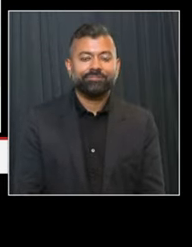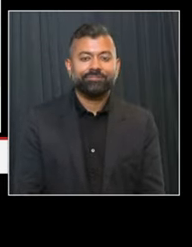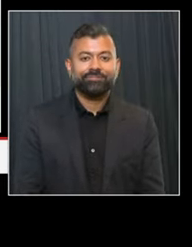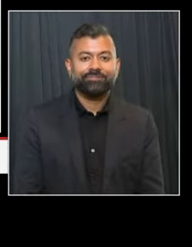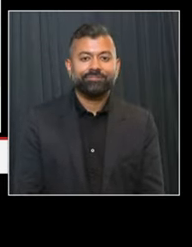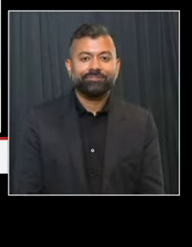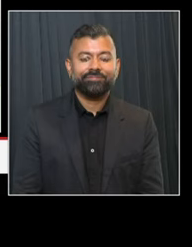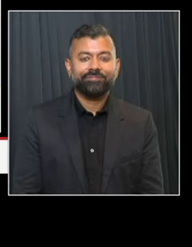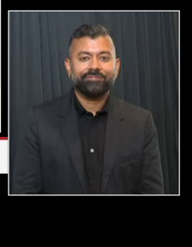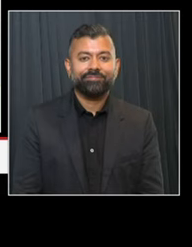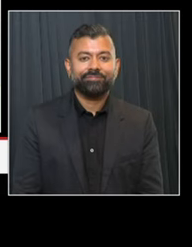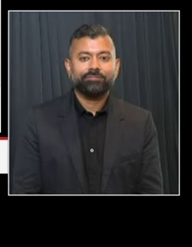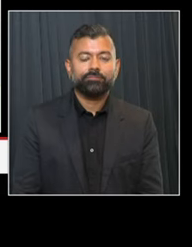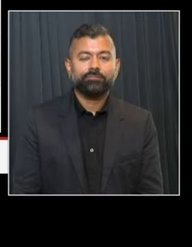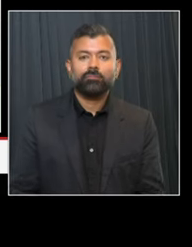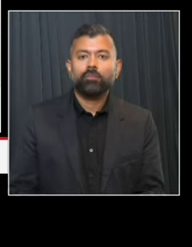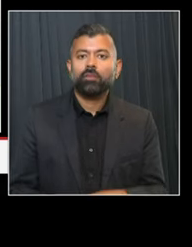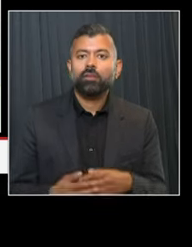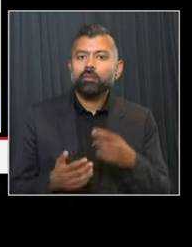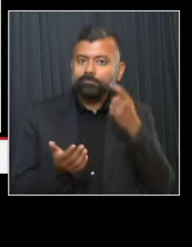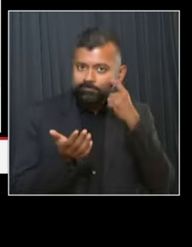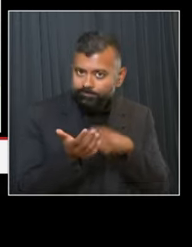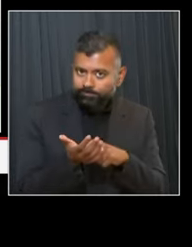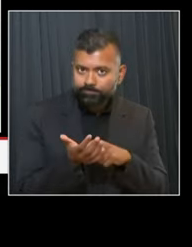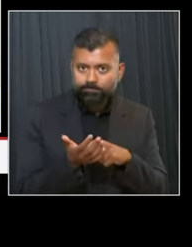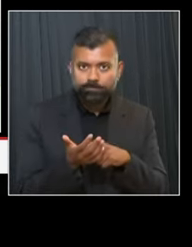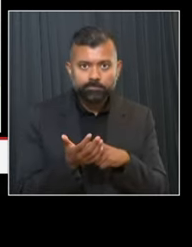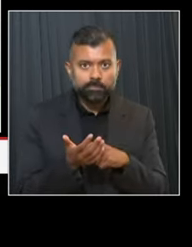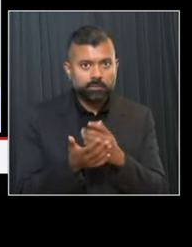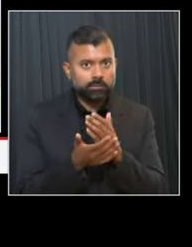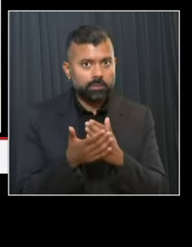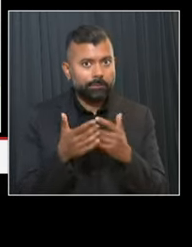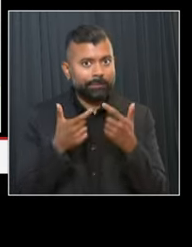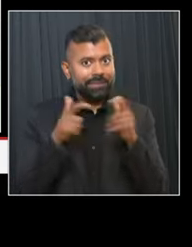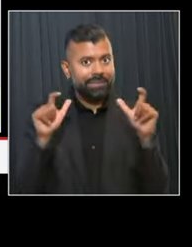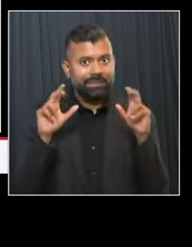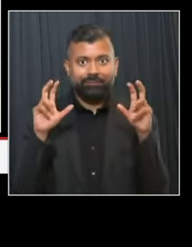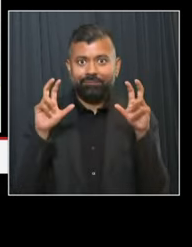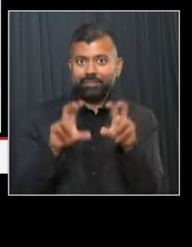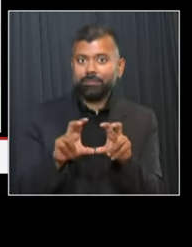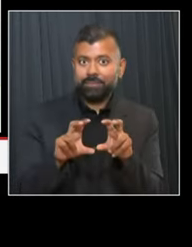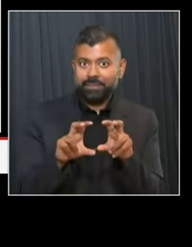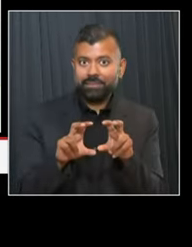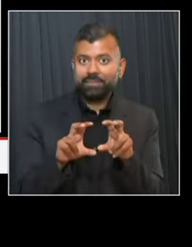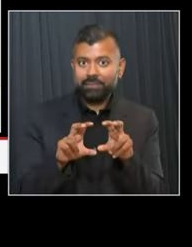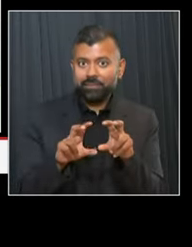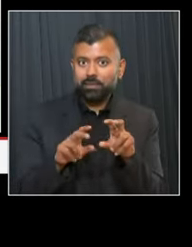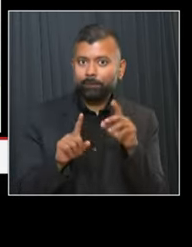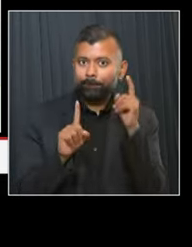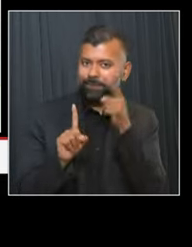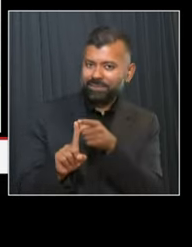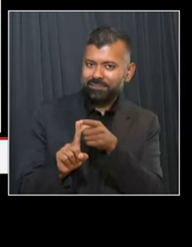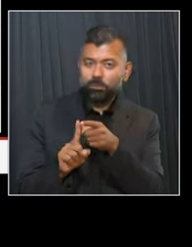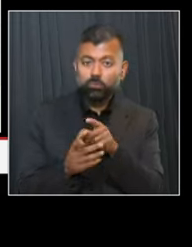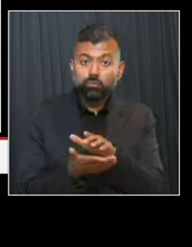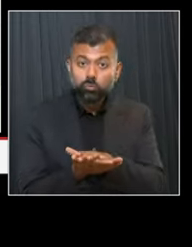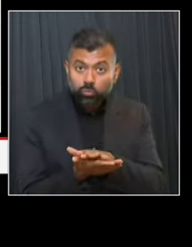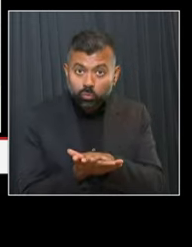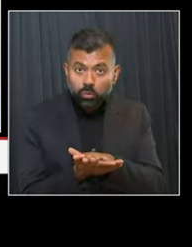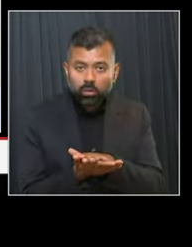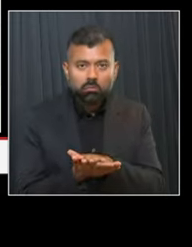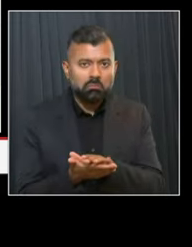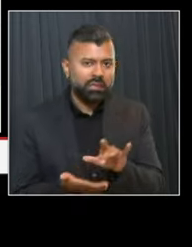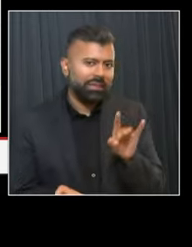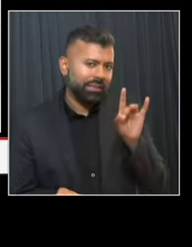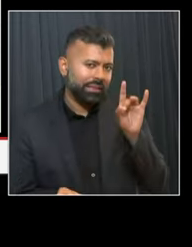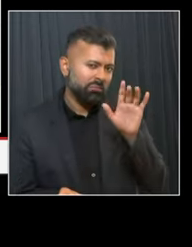Thank you. Just to highlight some of the major investments that the mayor is making, particularly at our schools, nearly $8 million for